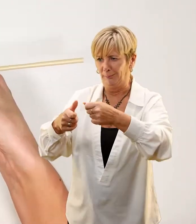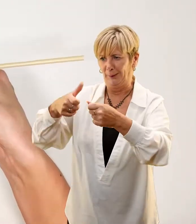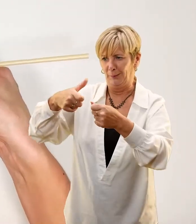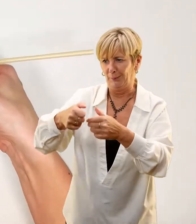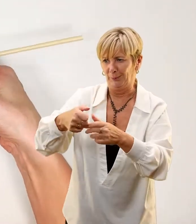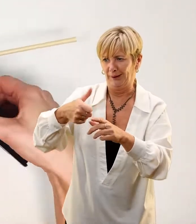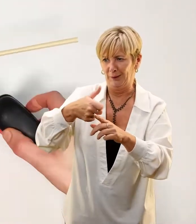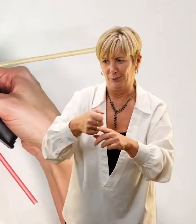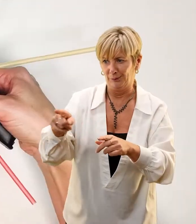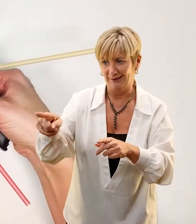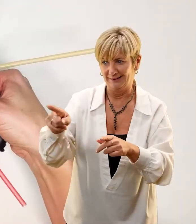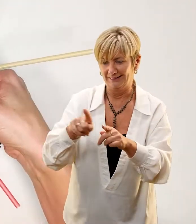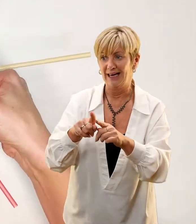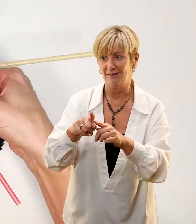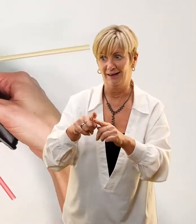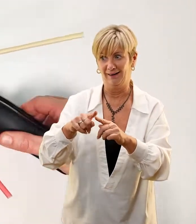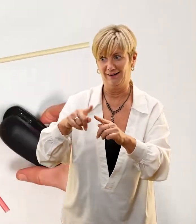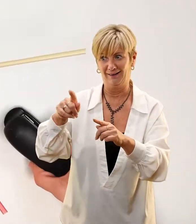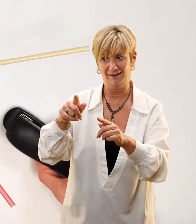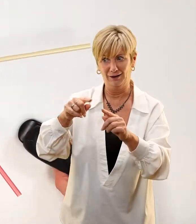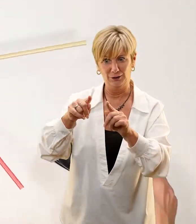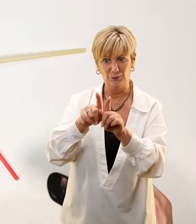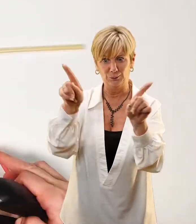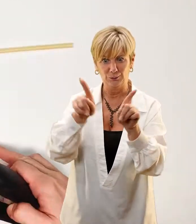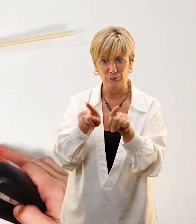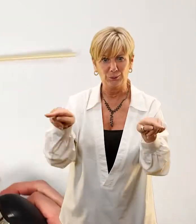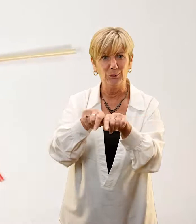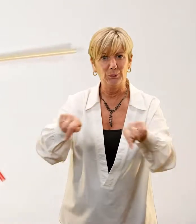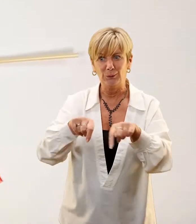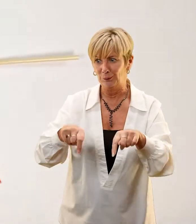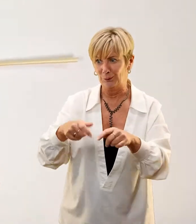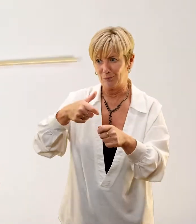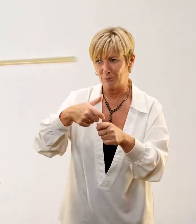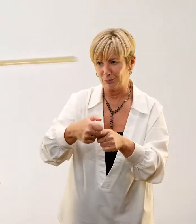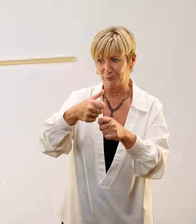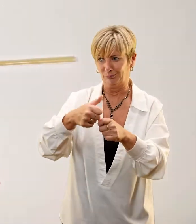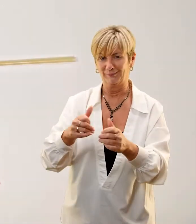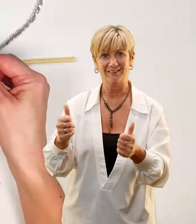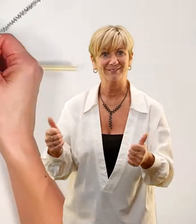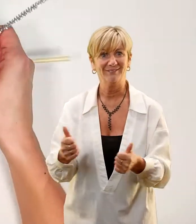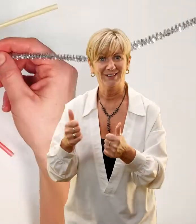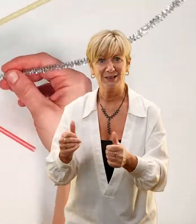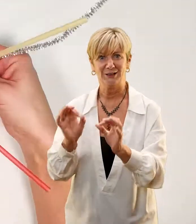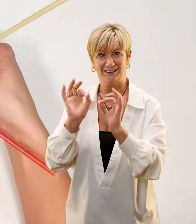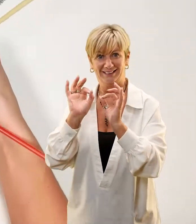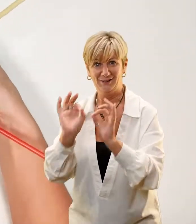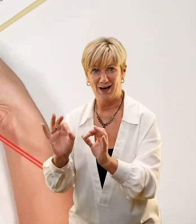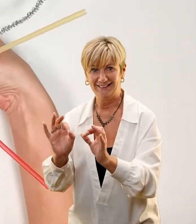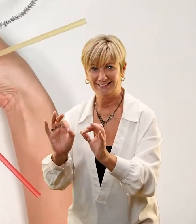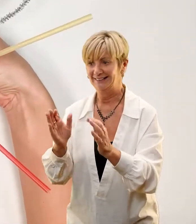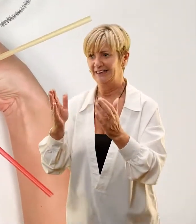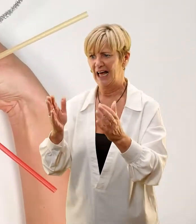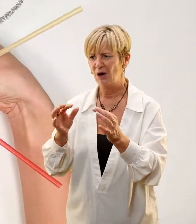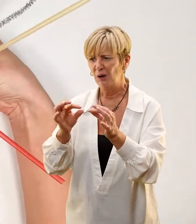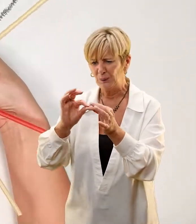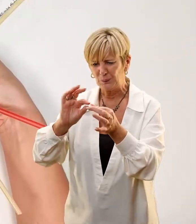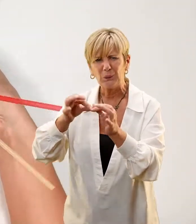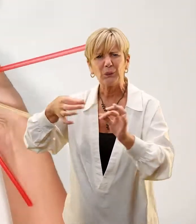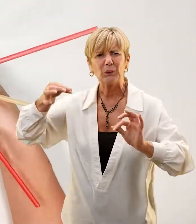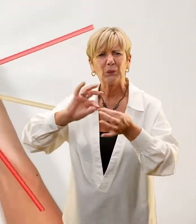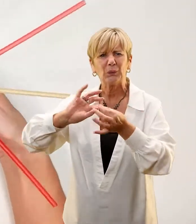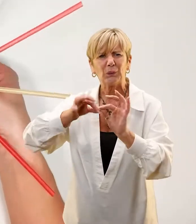long straws, some pipe cleaners to decorate, some coloured felt tips, string, a stapler and a